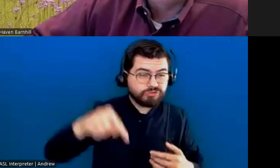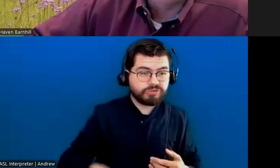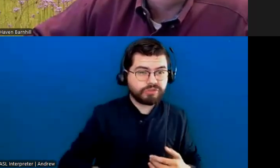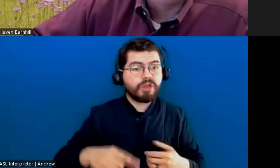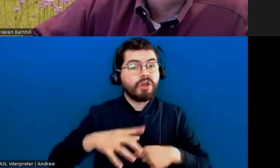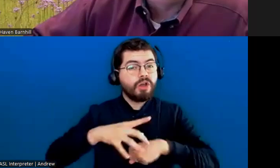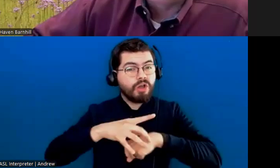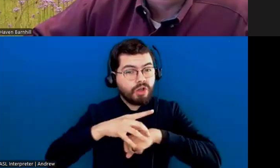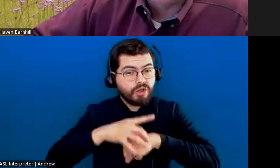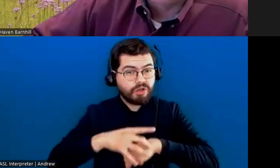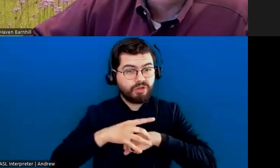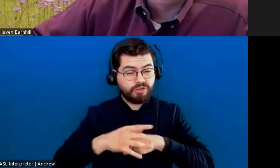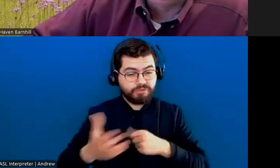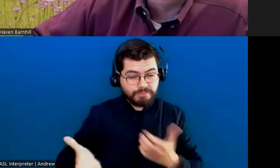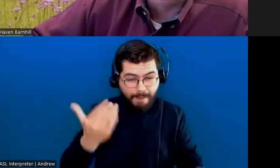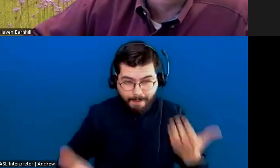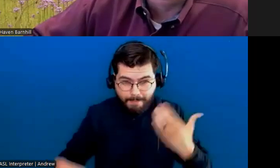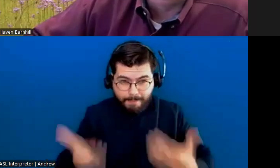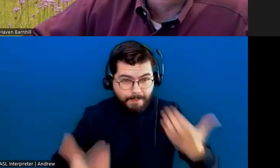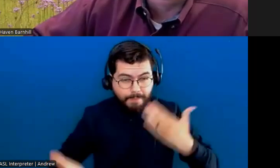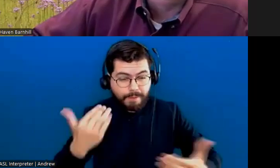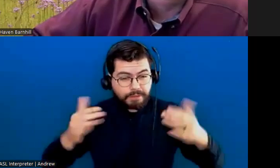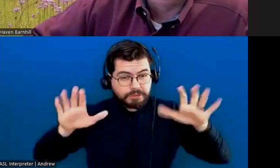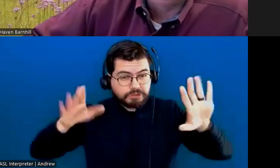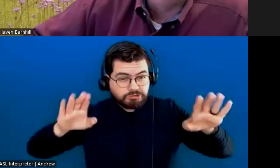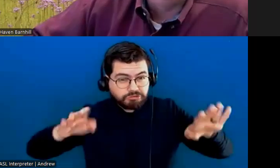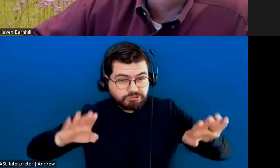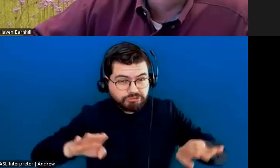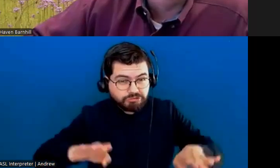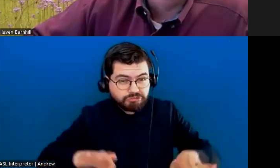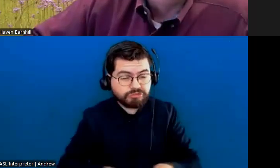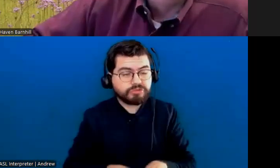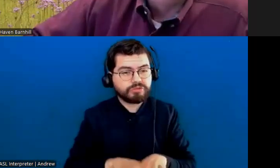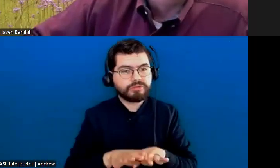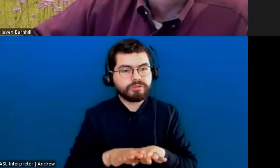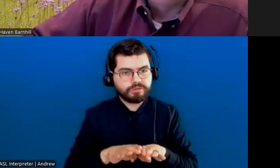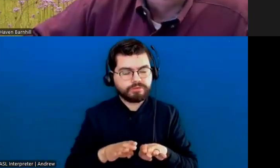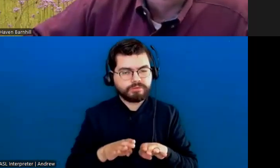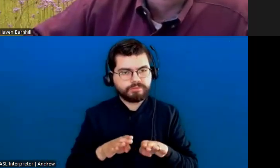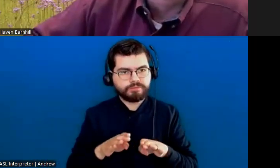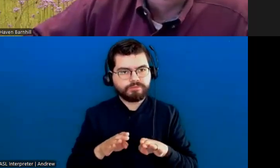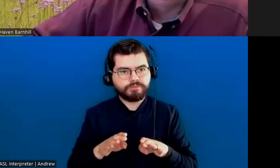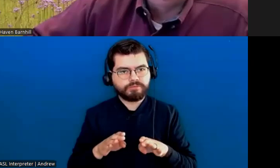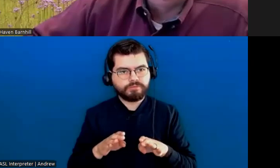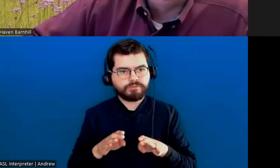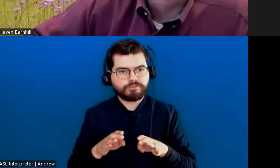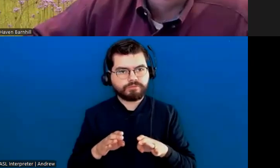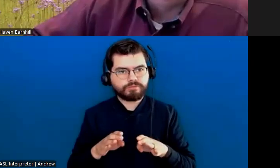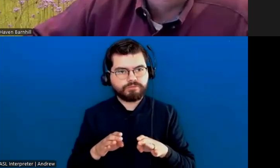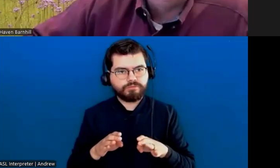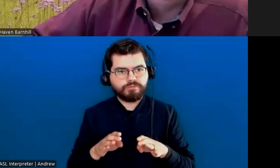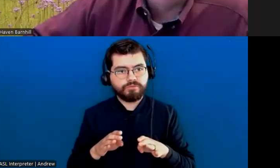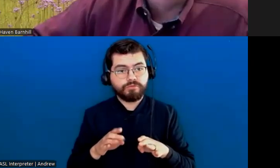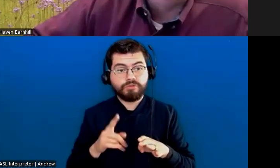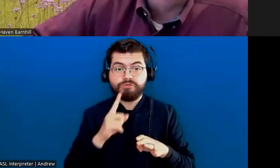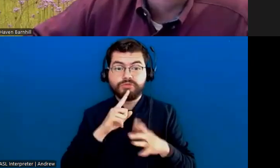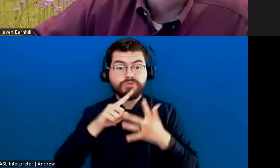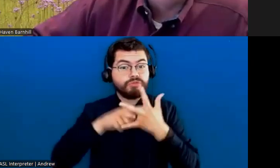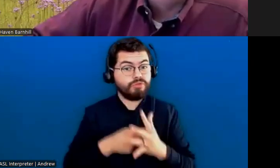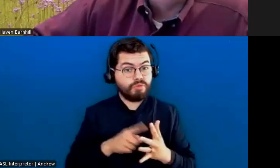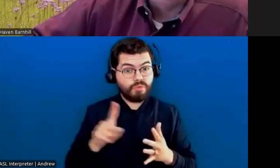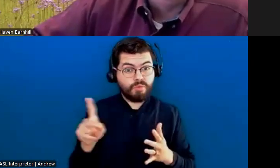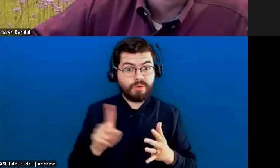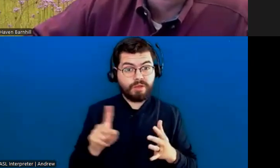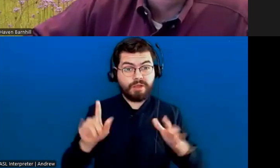these levee ditched, tidally influenced impoundments right at the mouth of all the major river